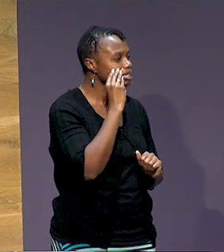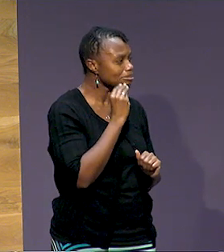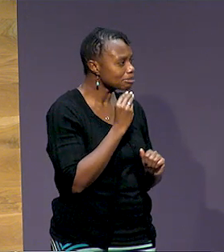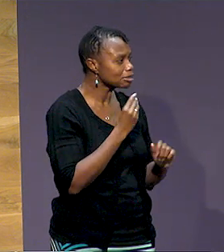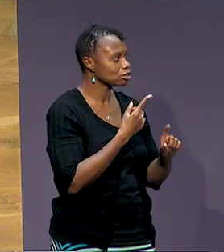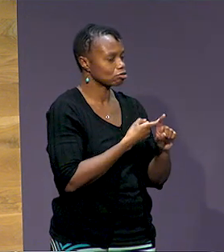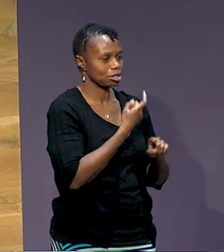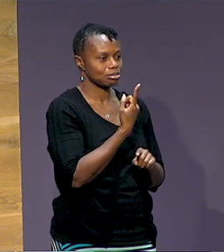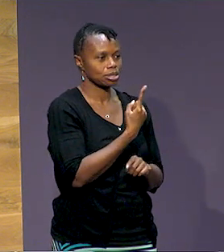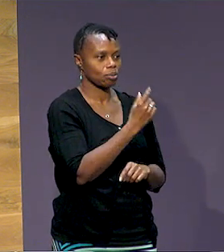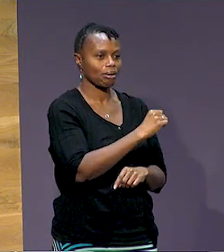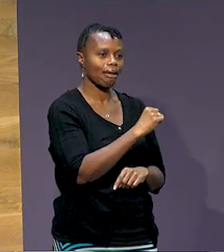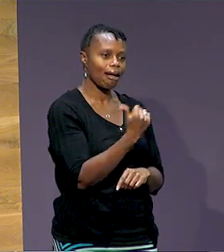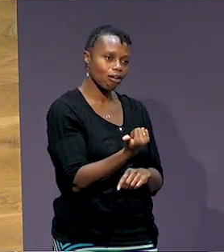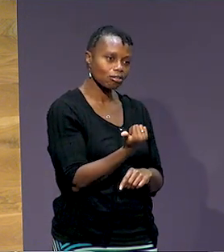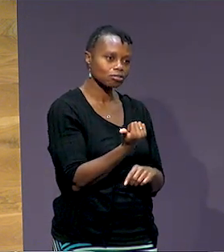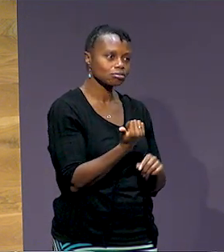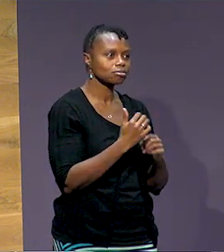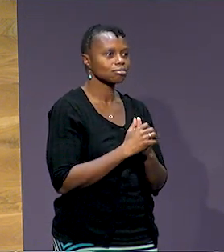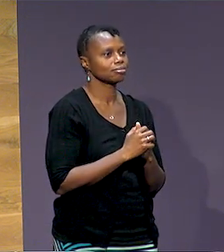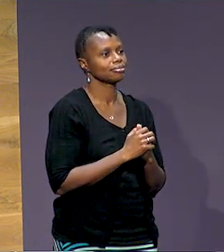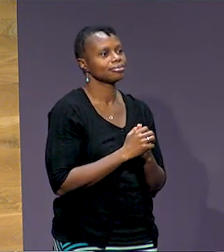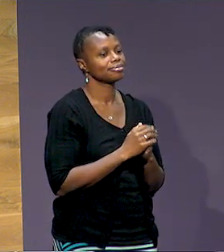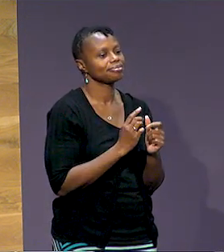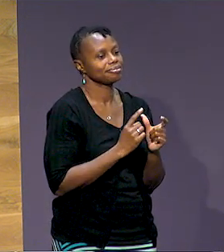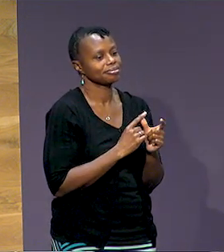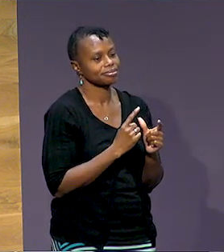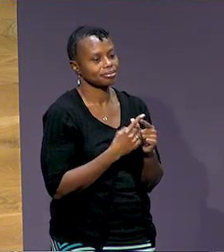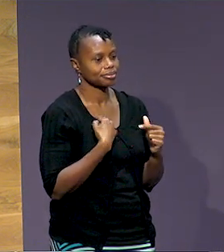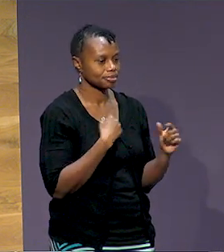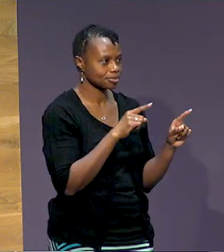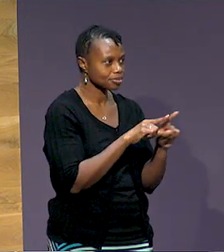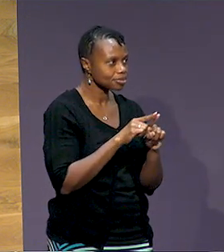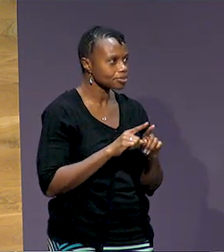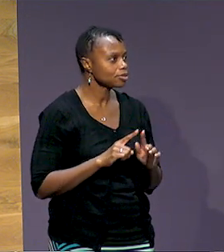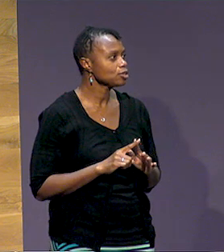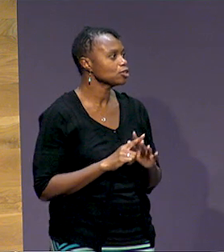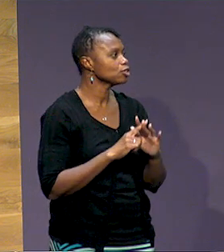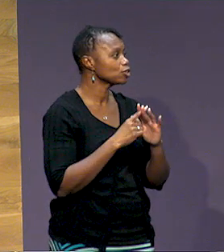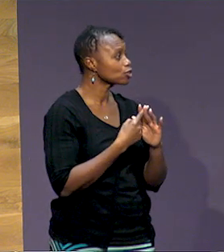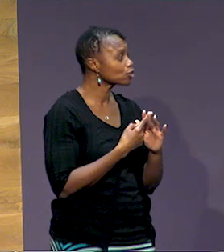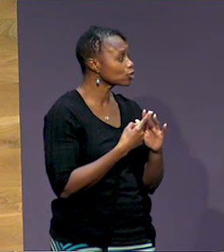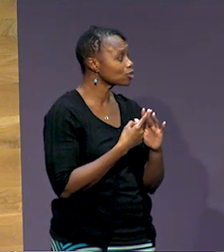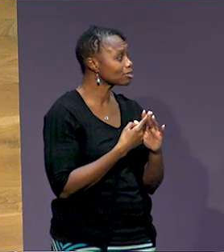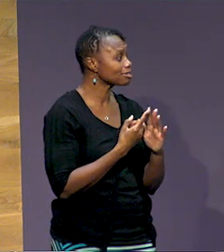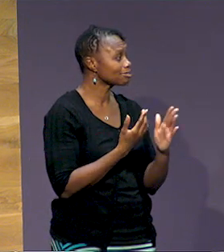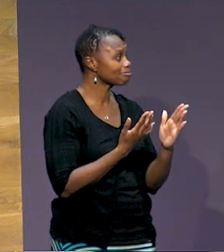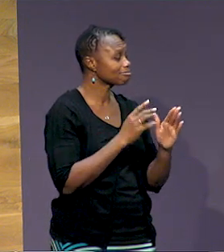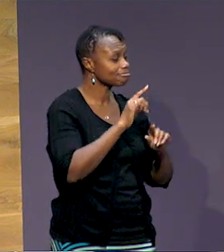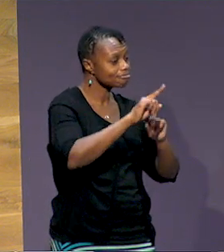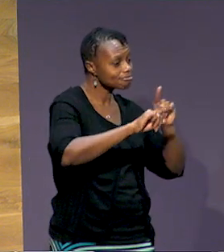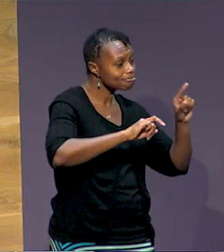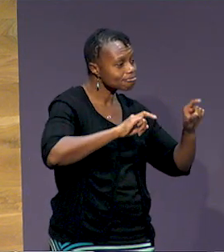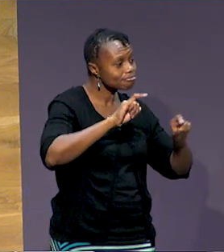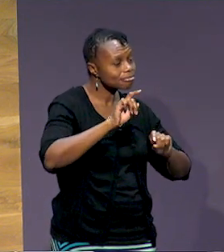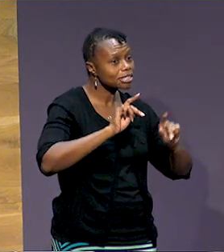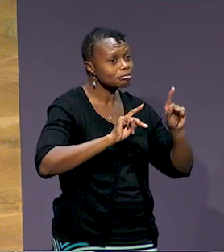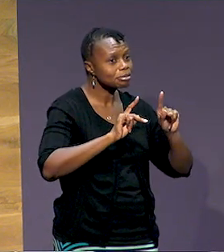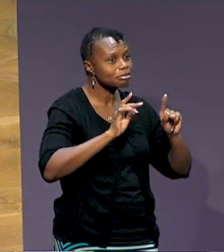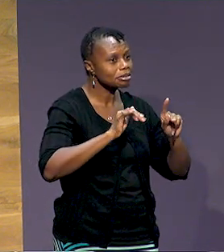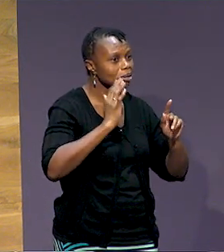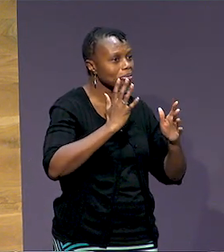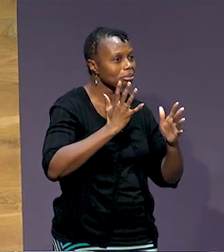else. But then I also started asking people who would give me some